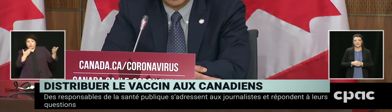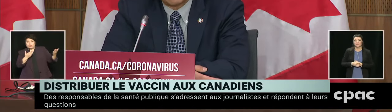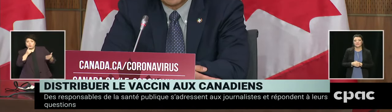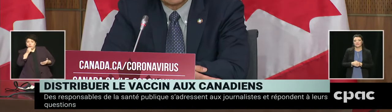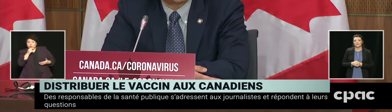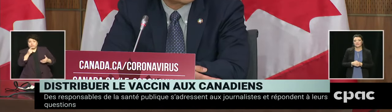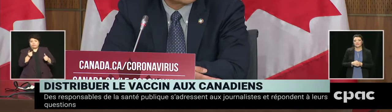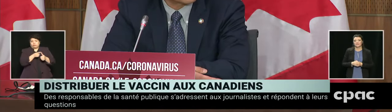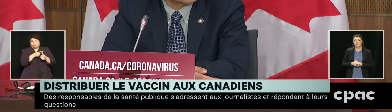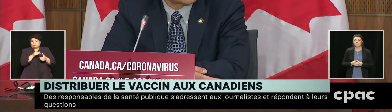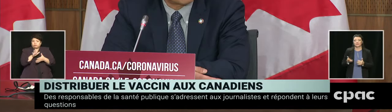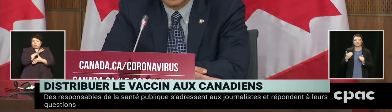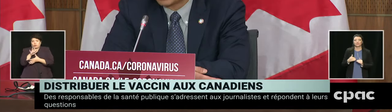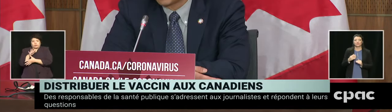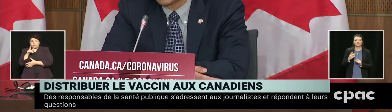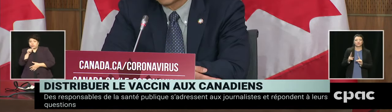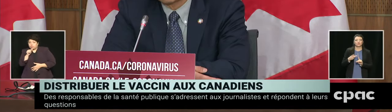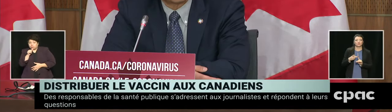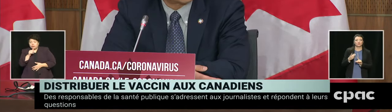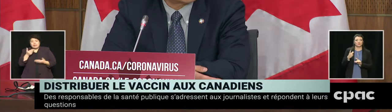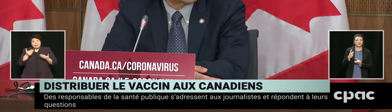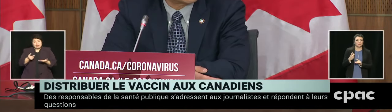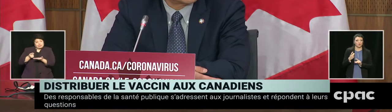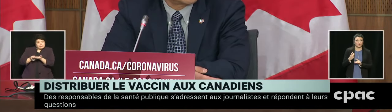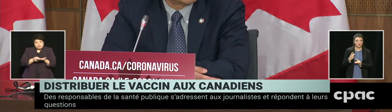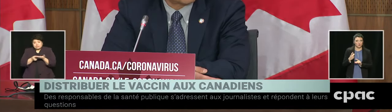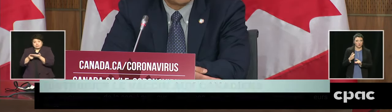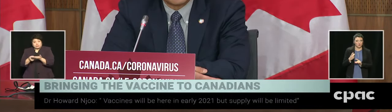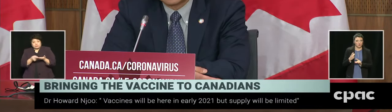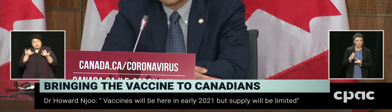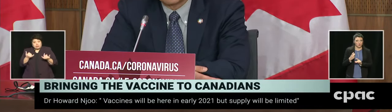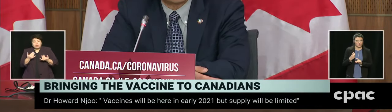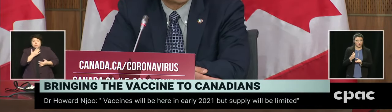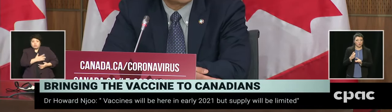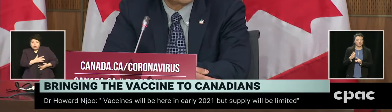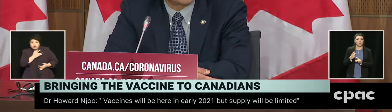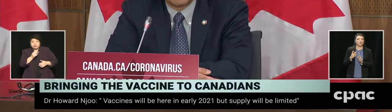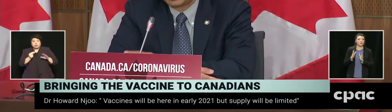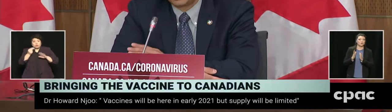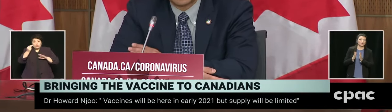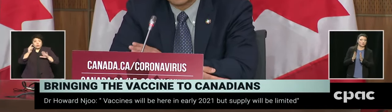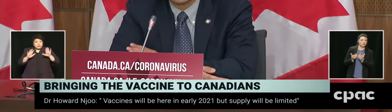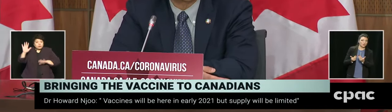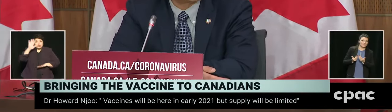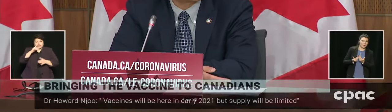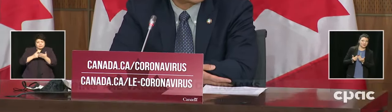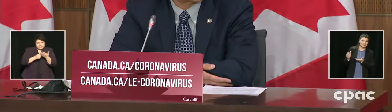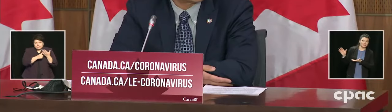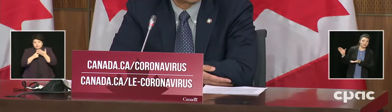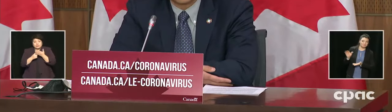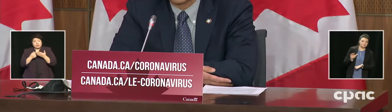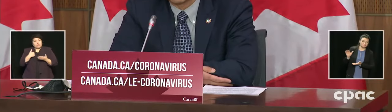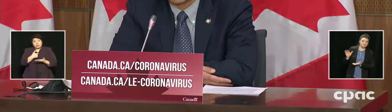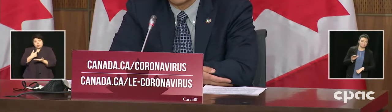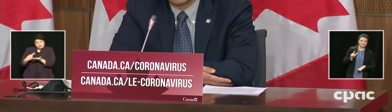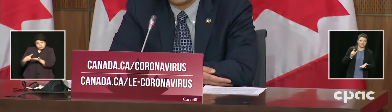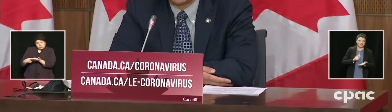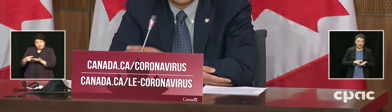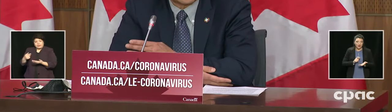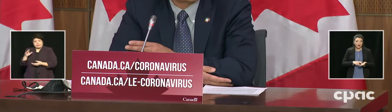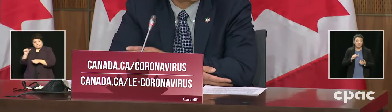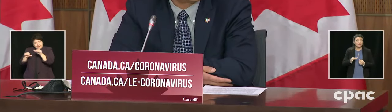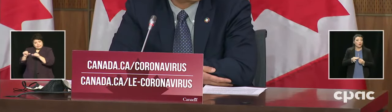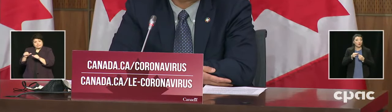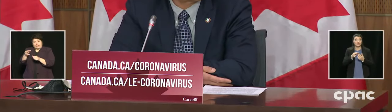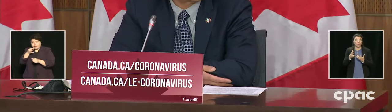groups. And we're having active discussions, obviously, with our counterparts in the provinces and territories, are continuing to consult with the experts in terms of